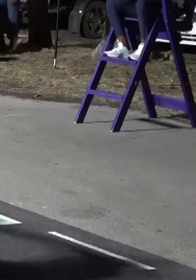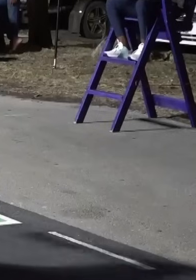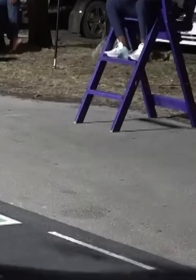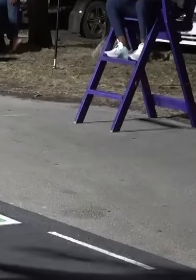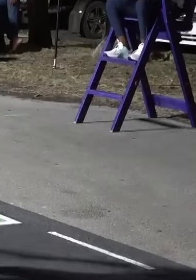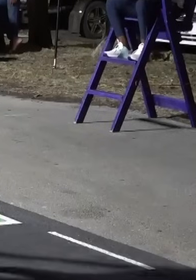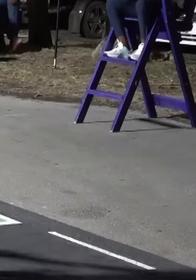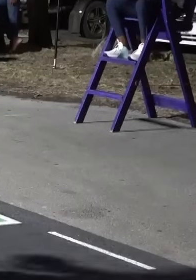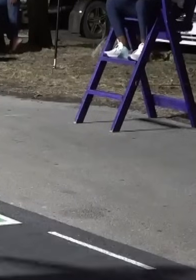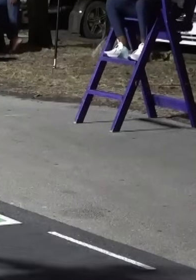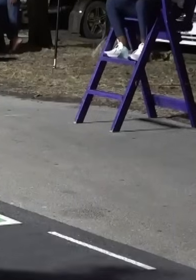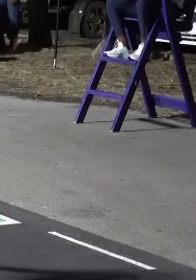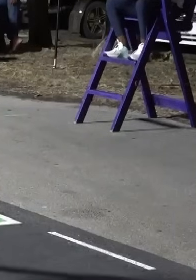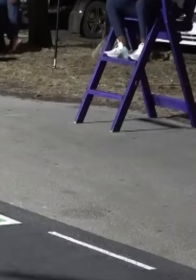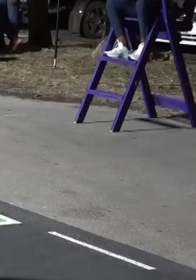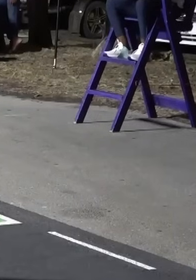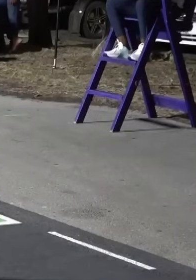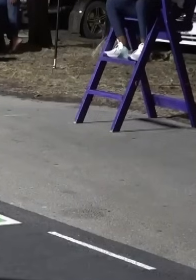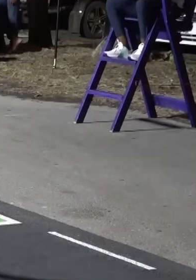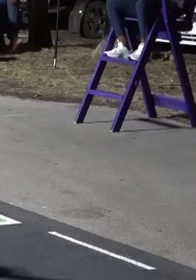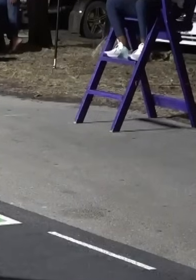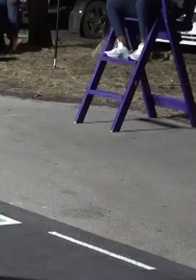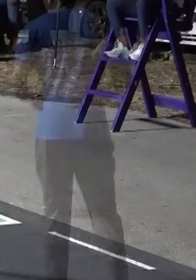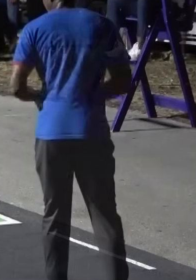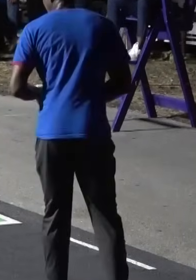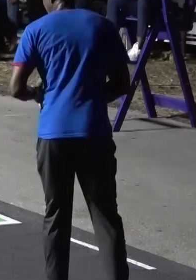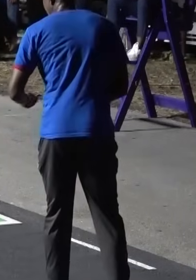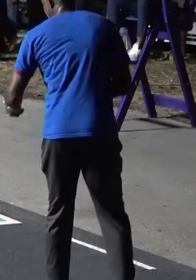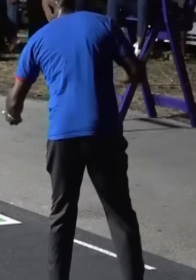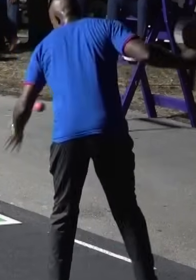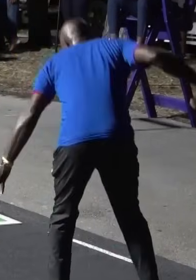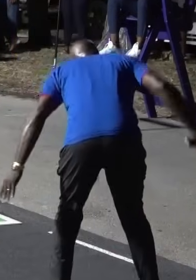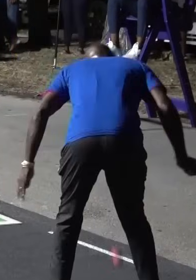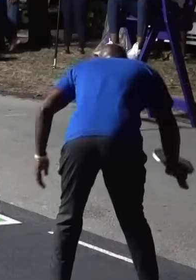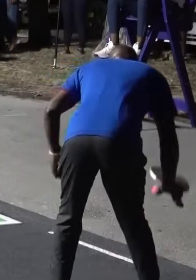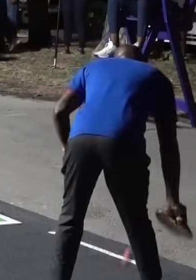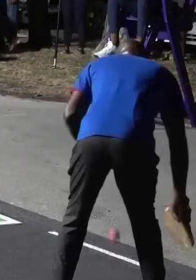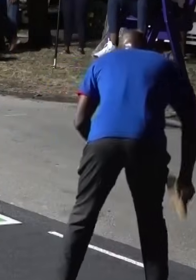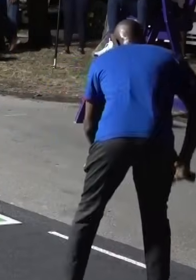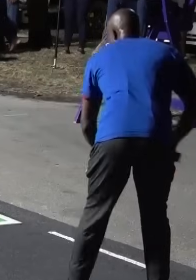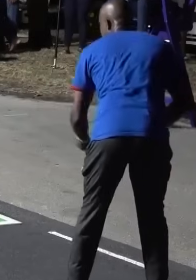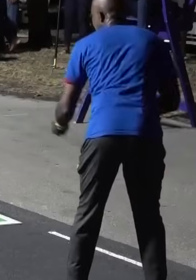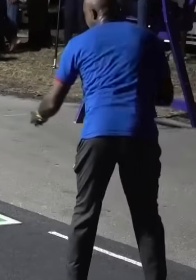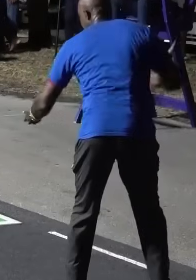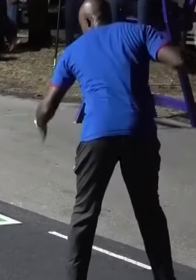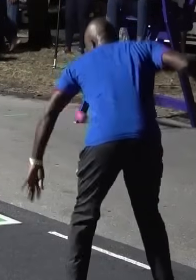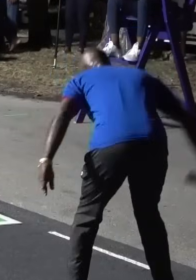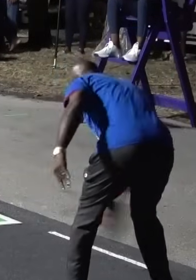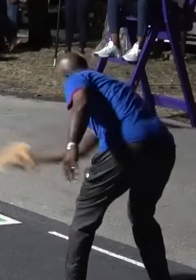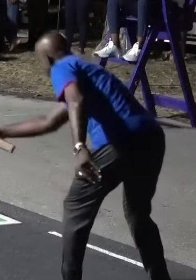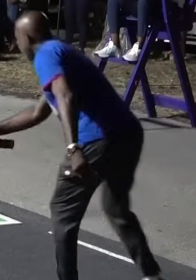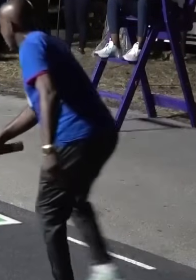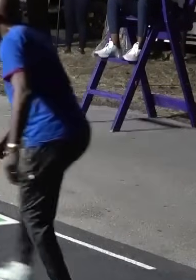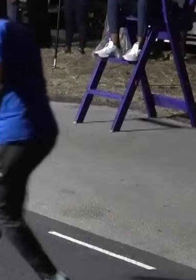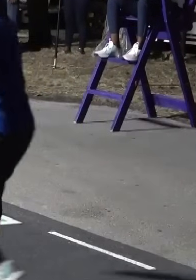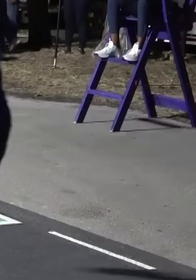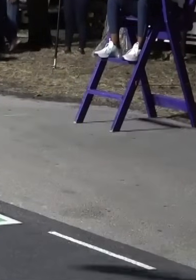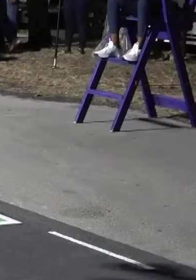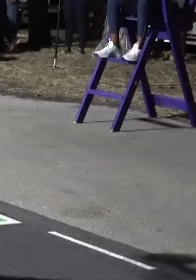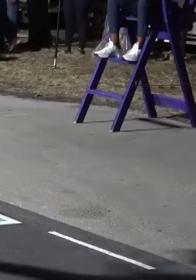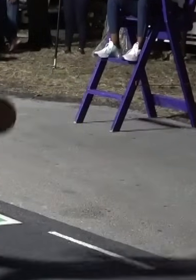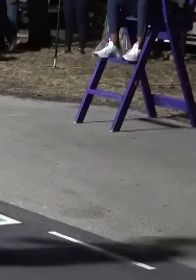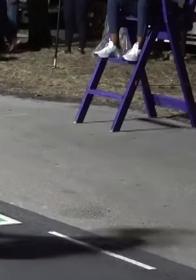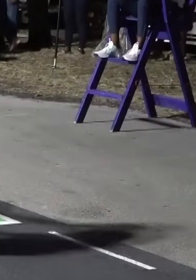him to play this one long. And if you thought the previous point was good, well, this next highlight was even